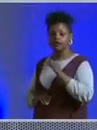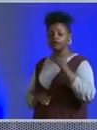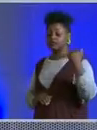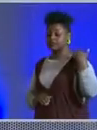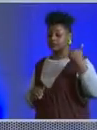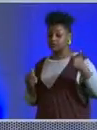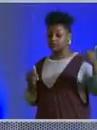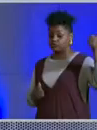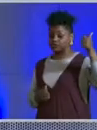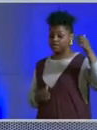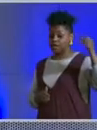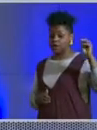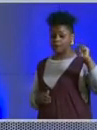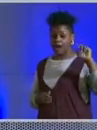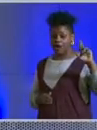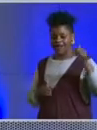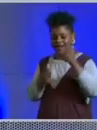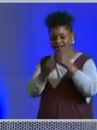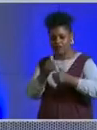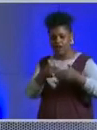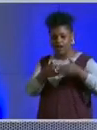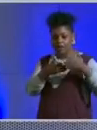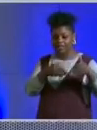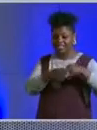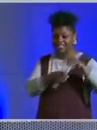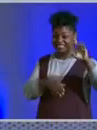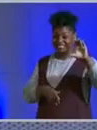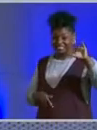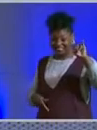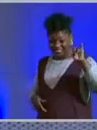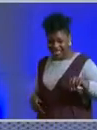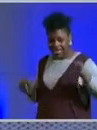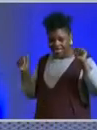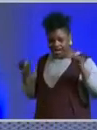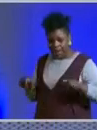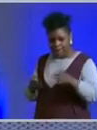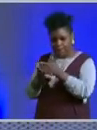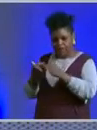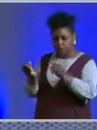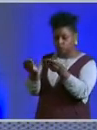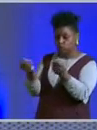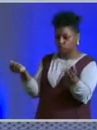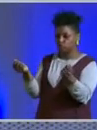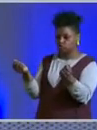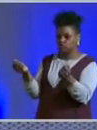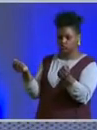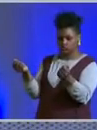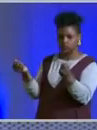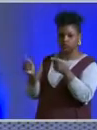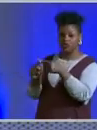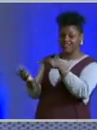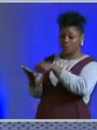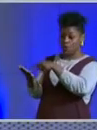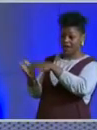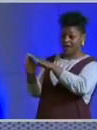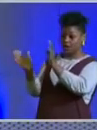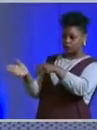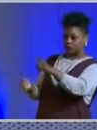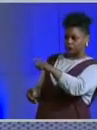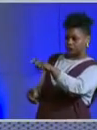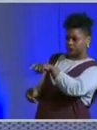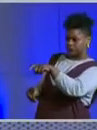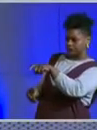every neighborhood in this city can be part of the solution to our affordable housing needs. And that